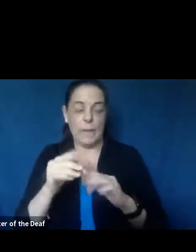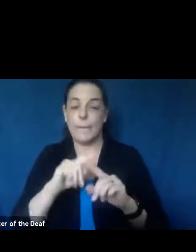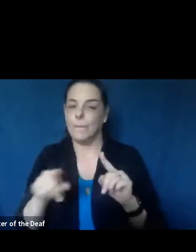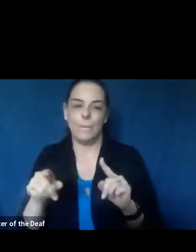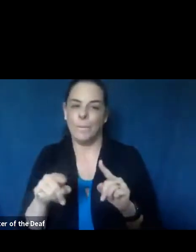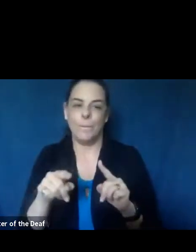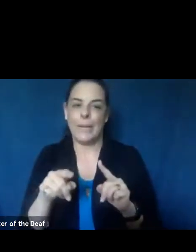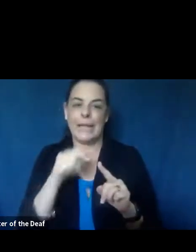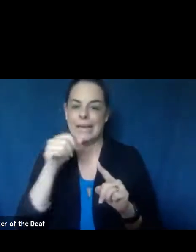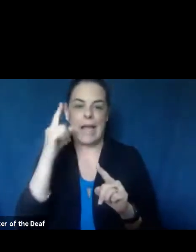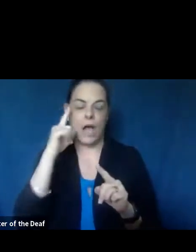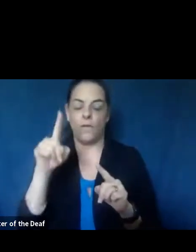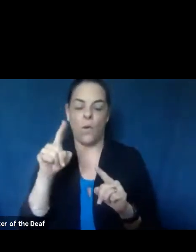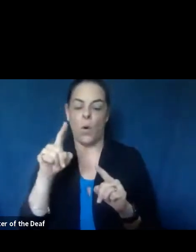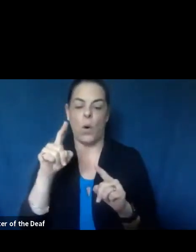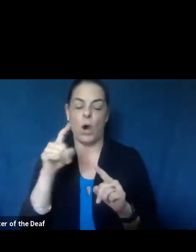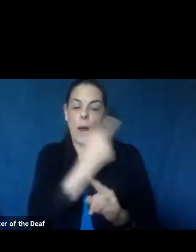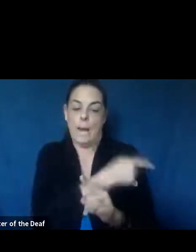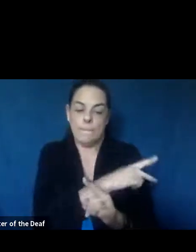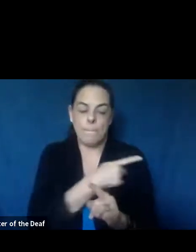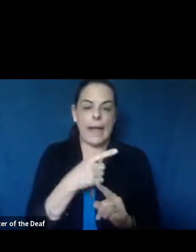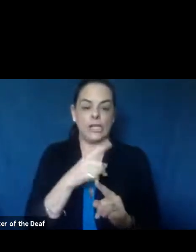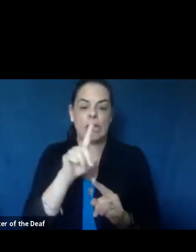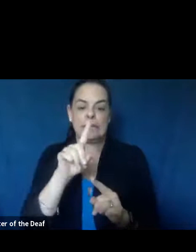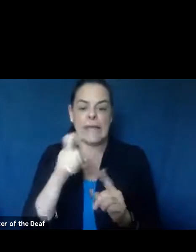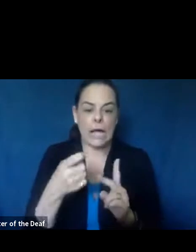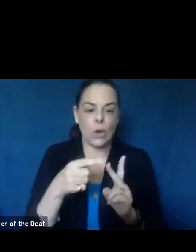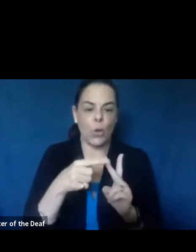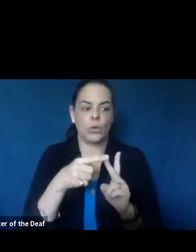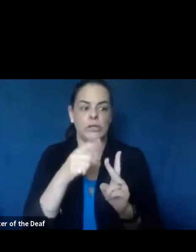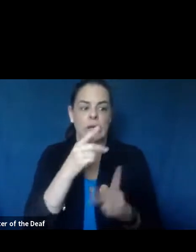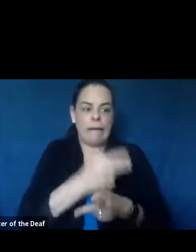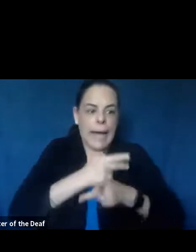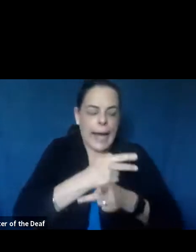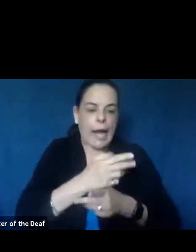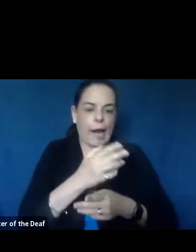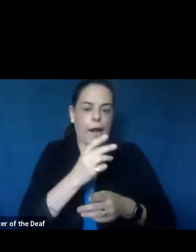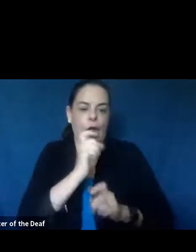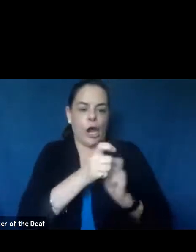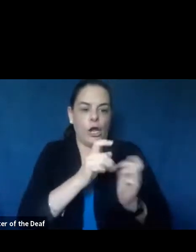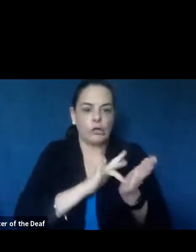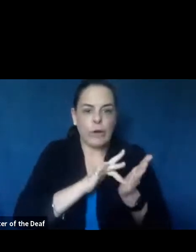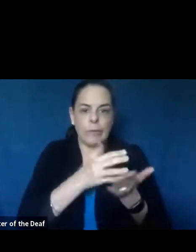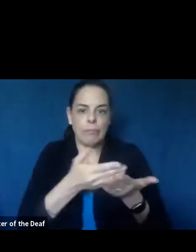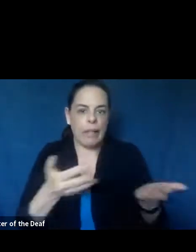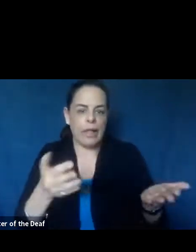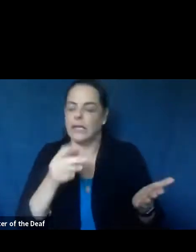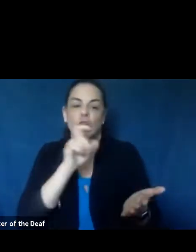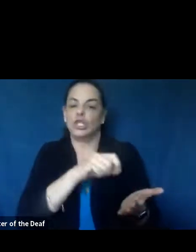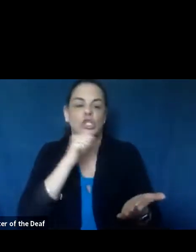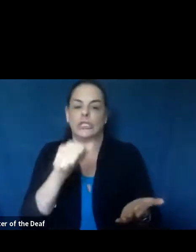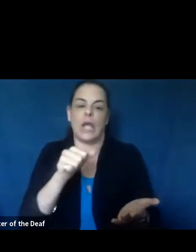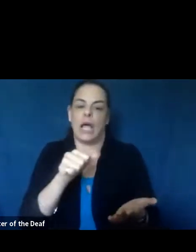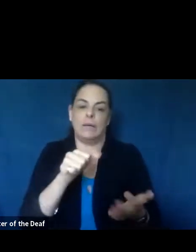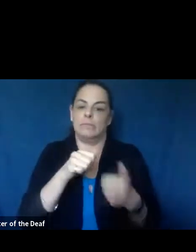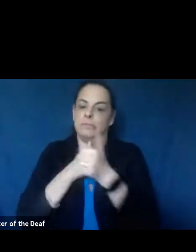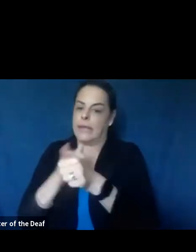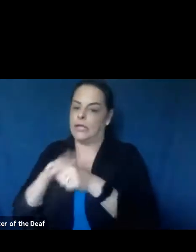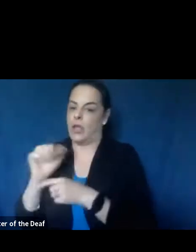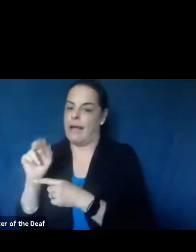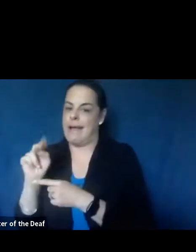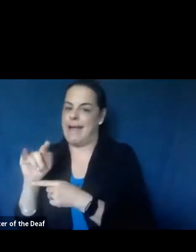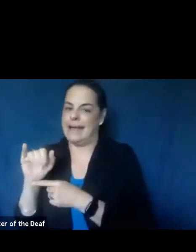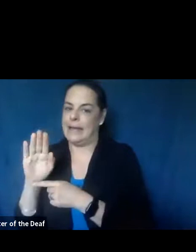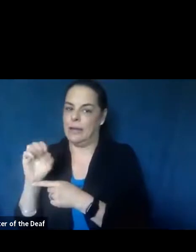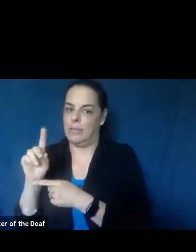for patient diagnosis, care, treatment. All of those things should not be made based on antibody test results. I said